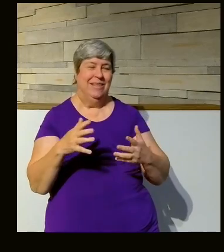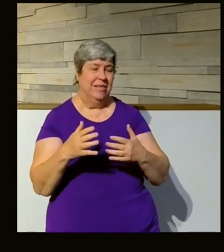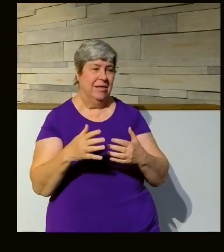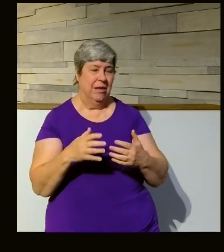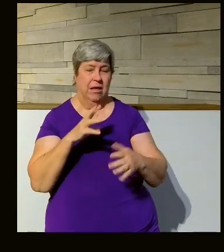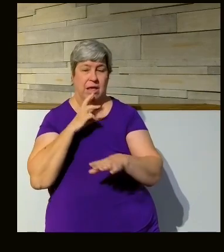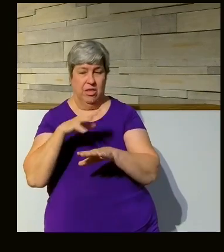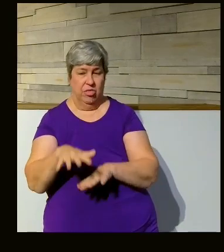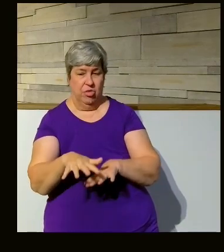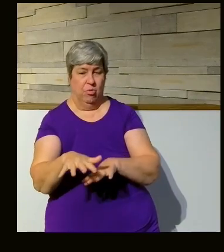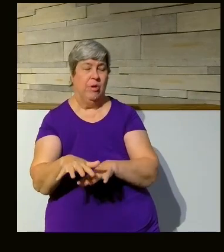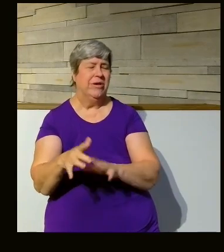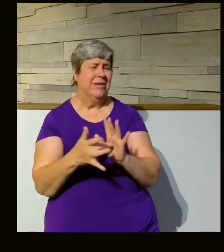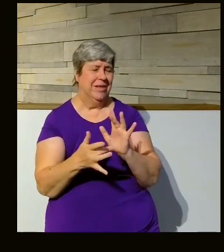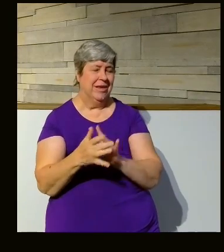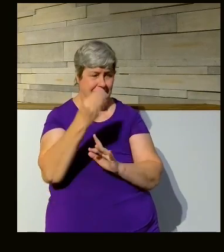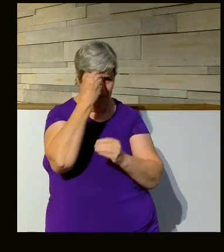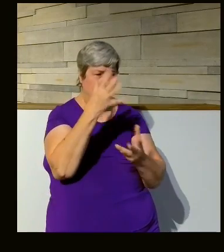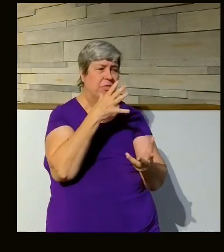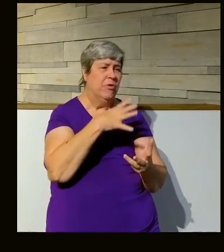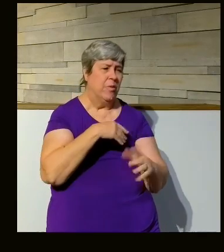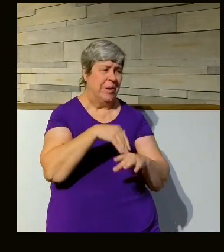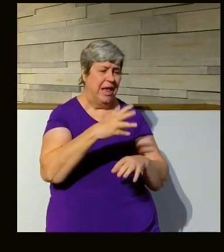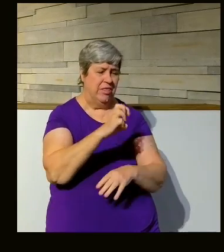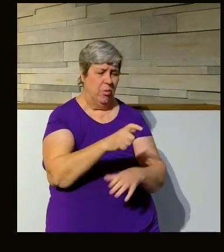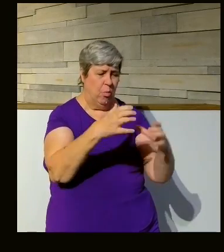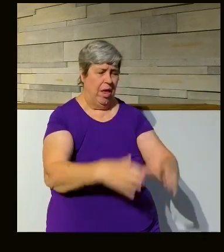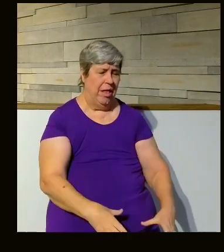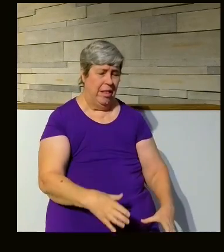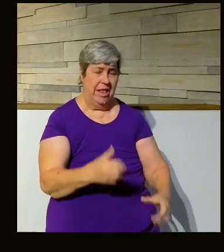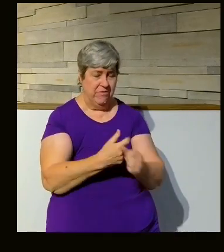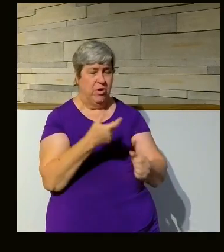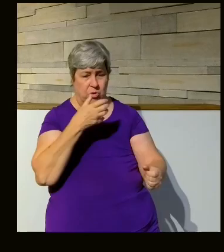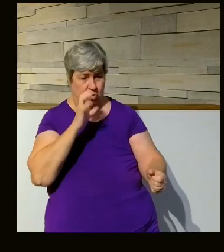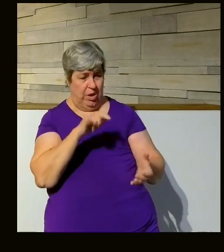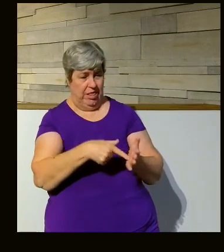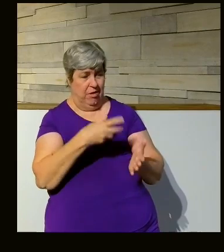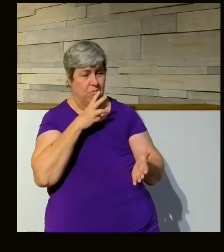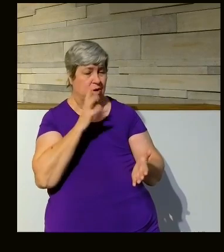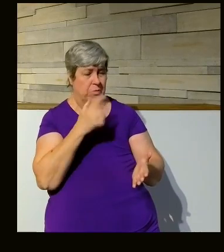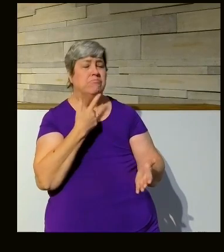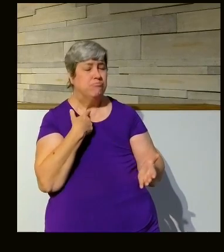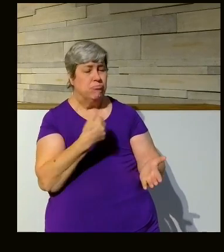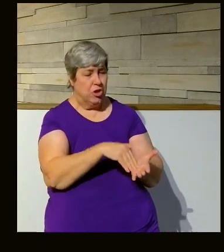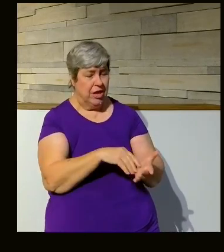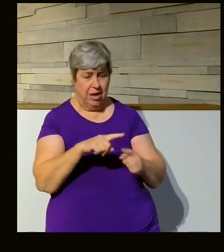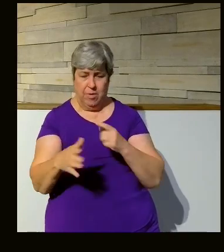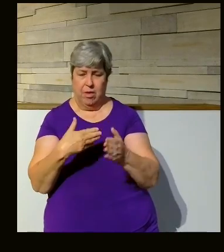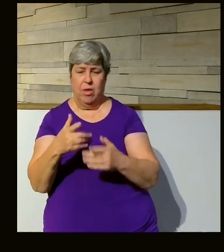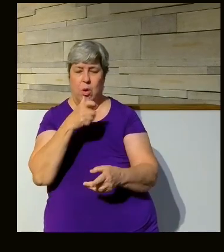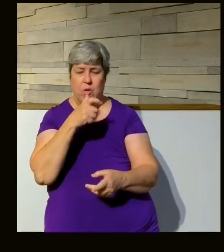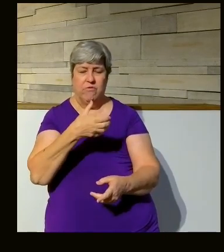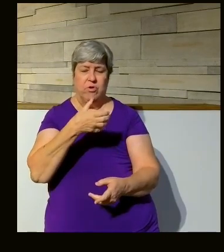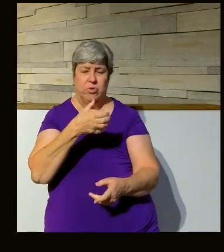water. Jesus said to the woman at the well in John chapter 4, everyone who drinks this water will be thirsty again. But whoever